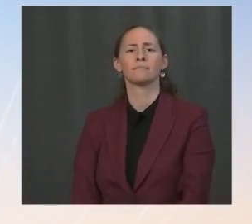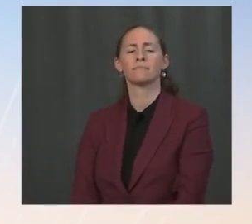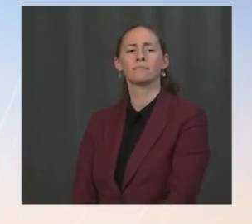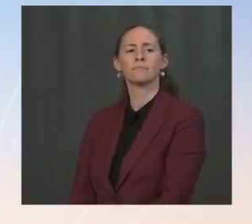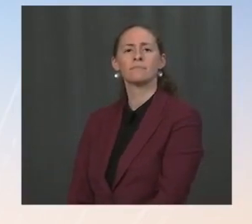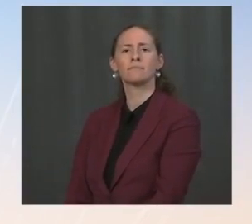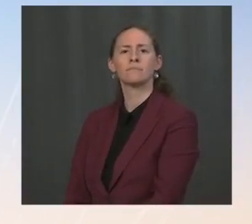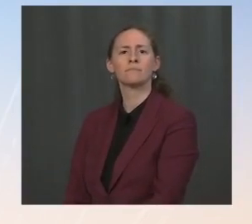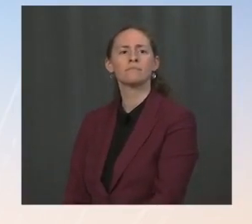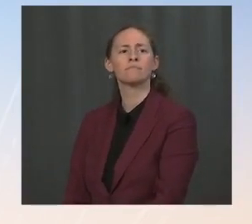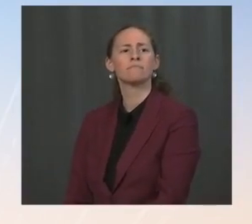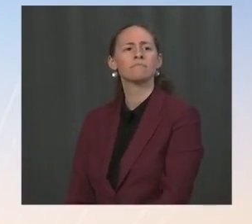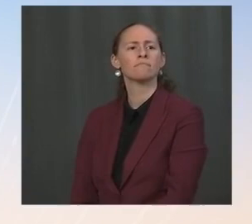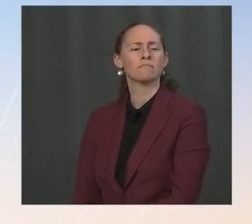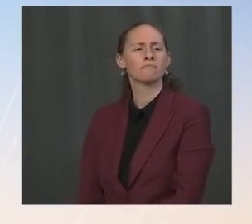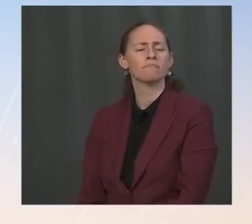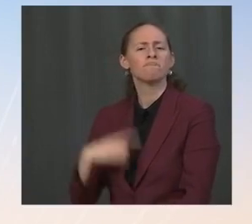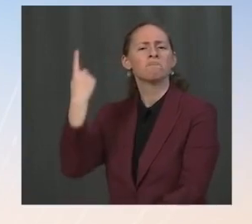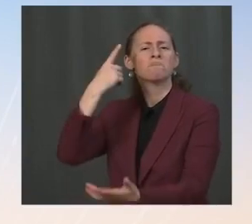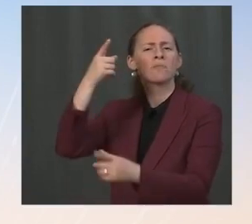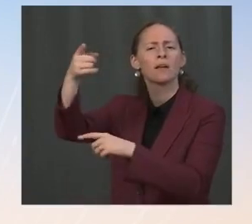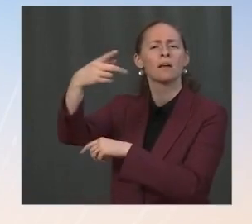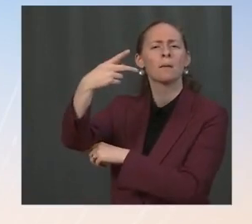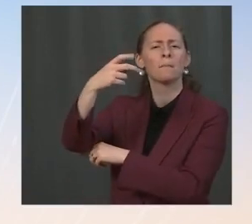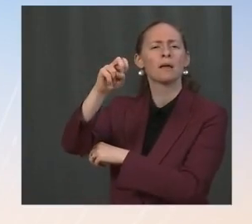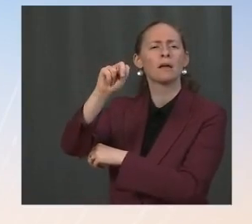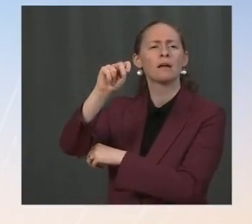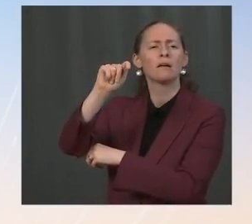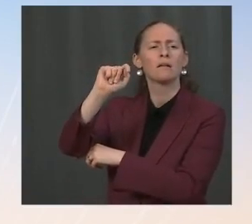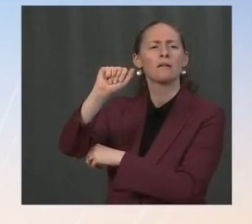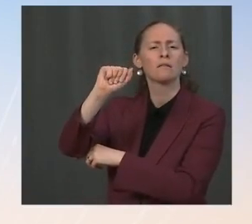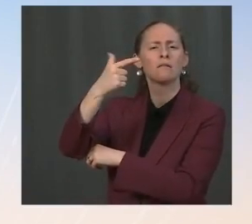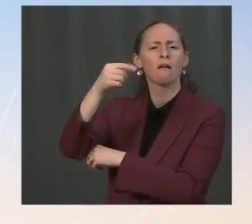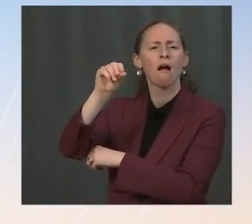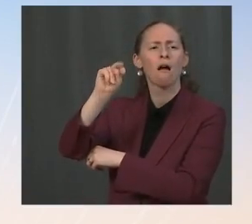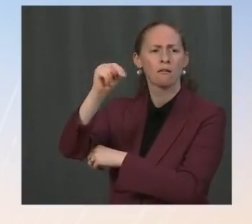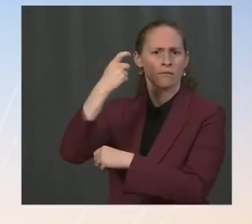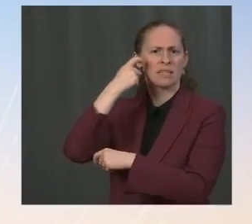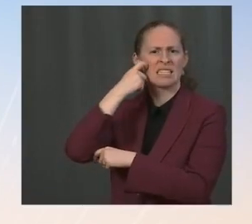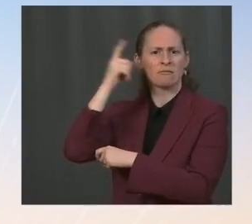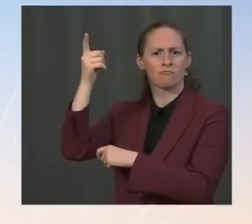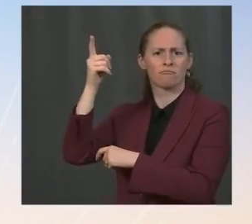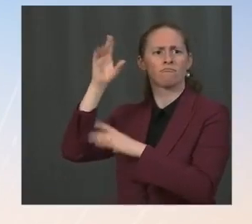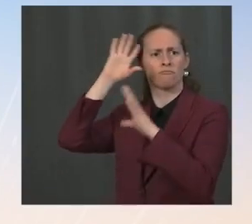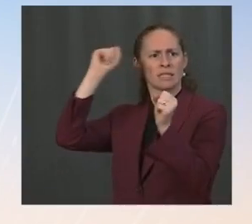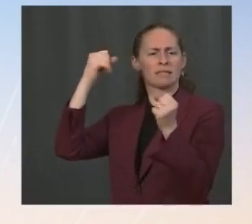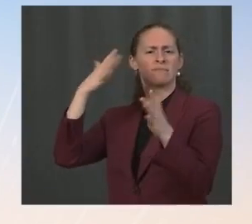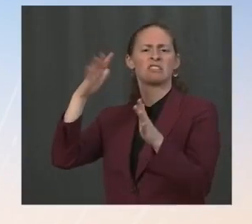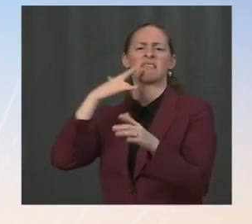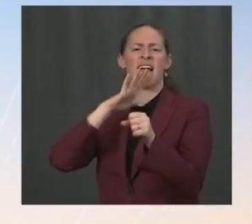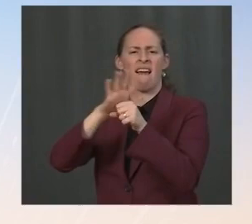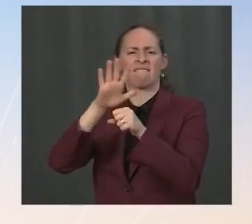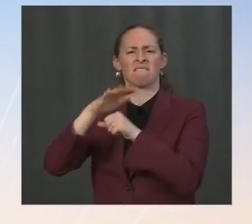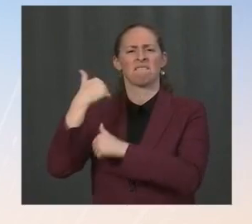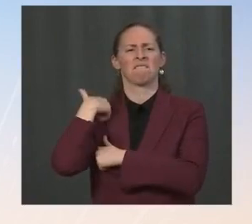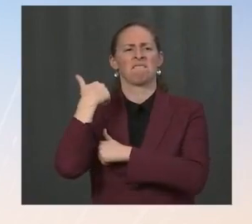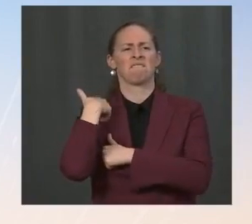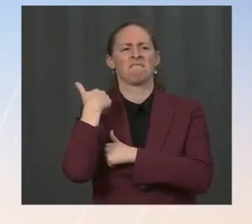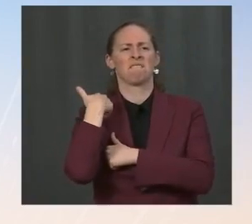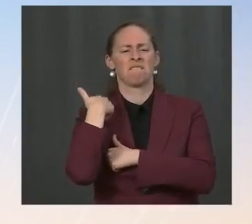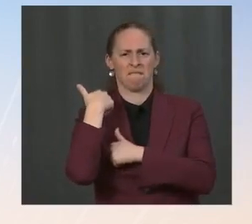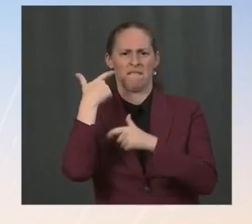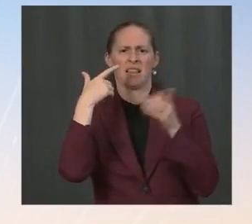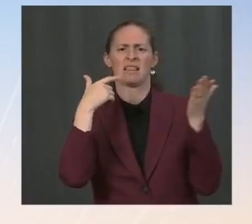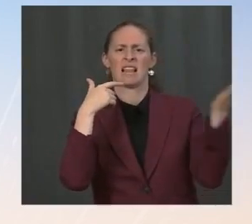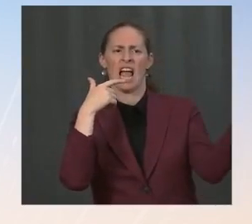the president just articulated, which is his confidence that they have enough troops on the ground at this point to continue to facilitate the mission. I guess the question is, how can